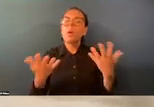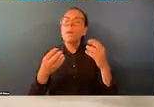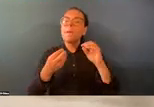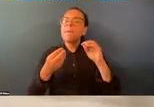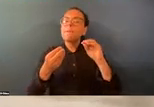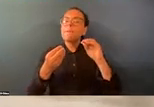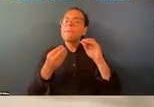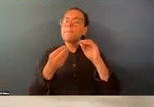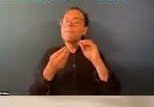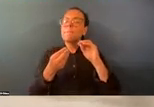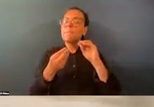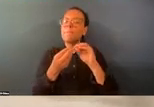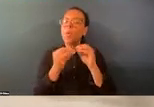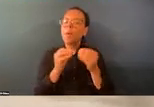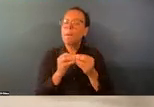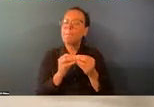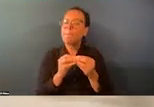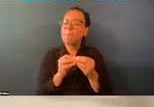with connection.